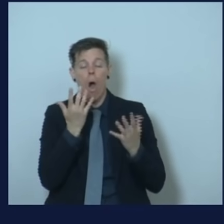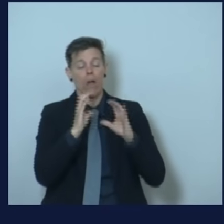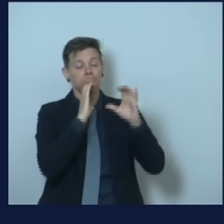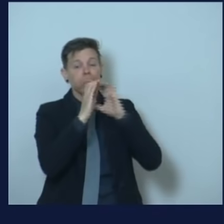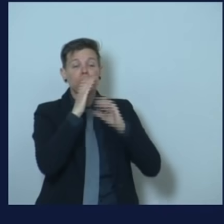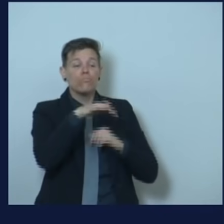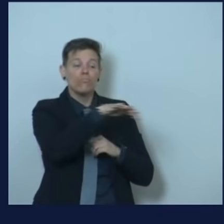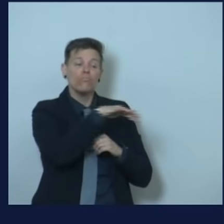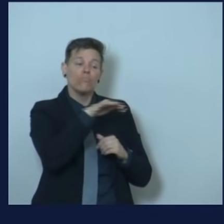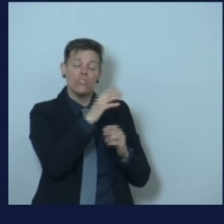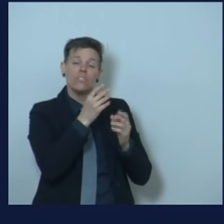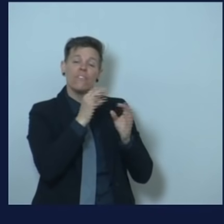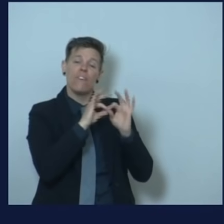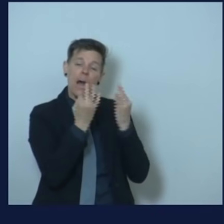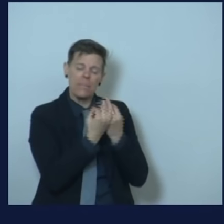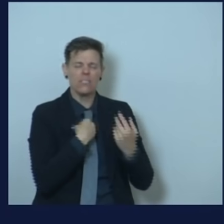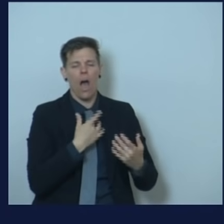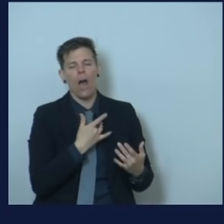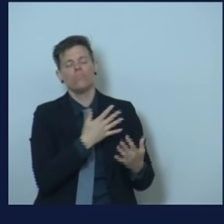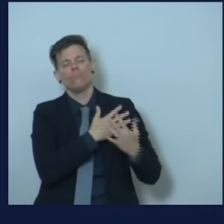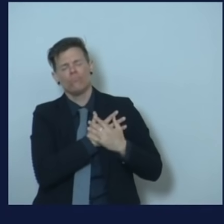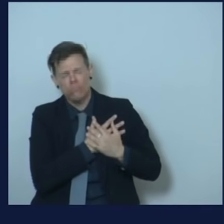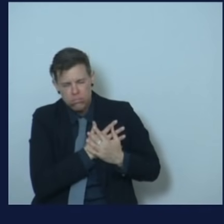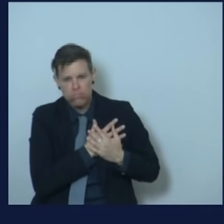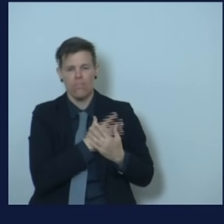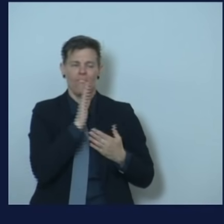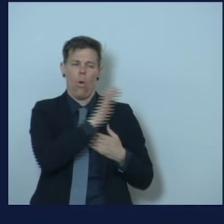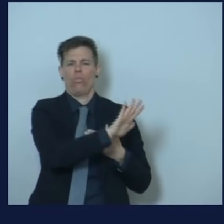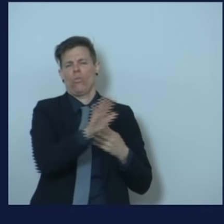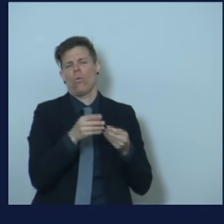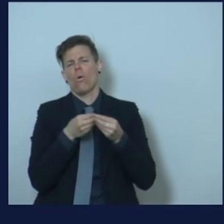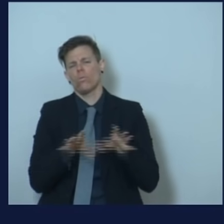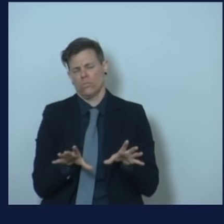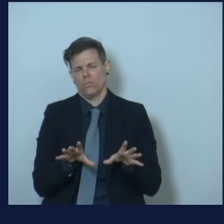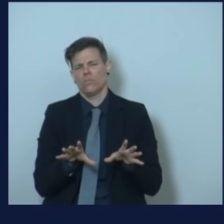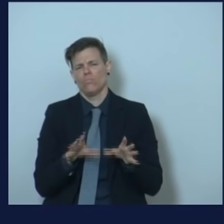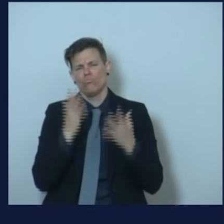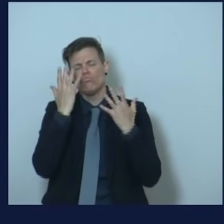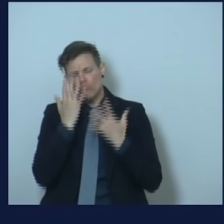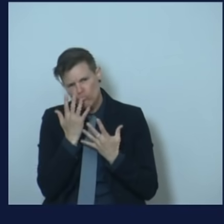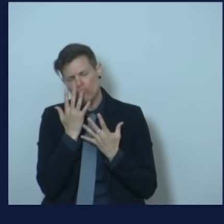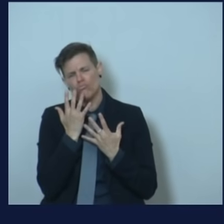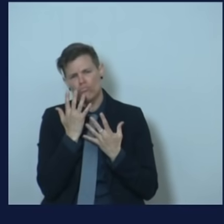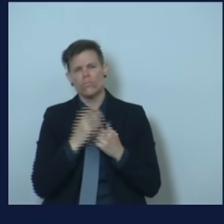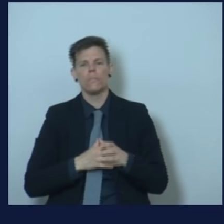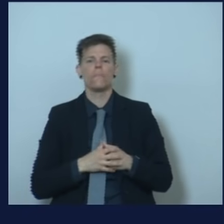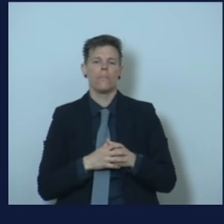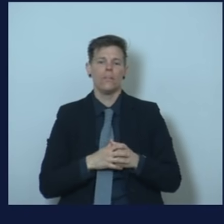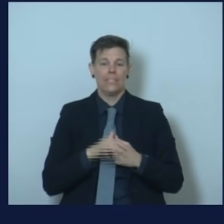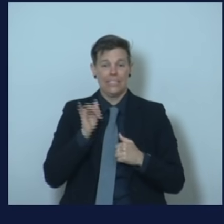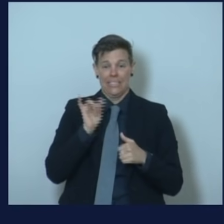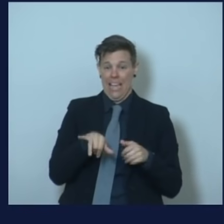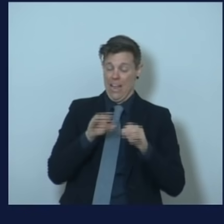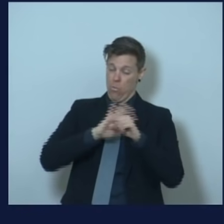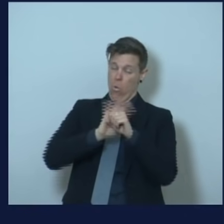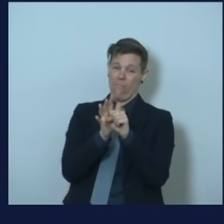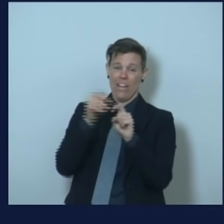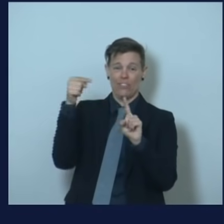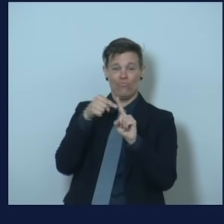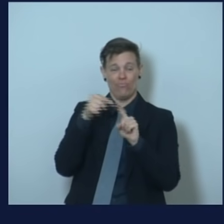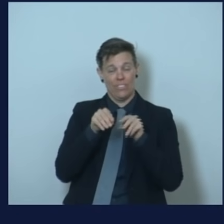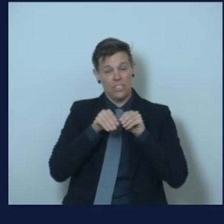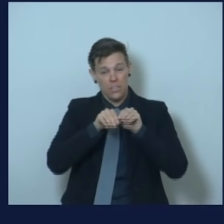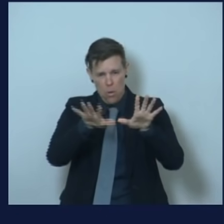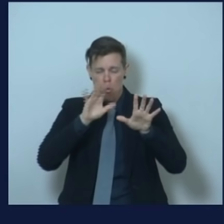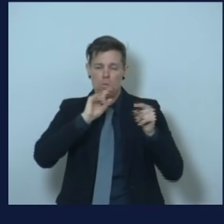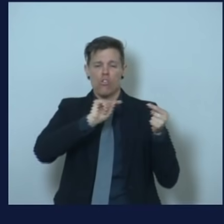to the families who are devastated by this pandemic and by COVID-19. Your entire